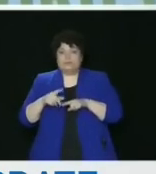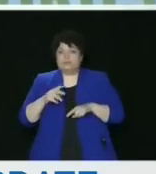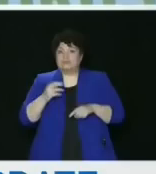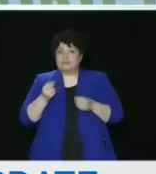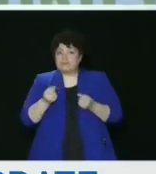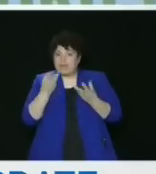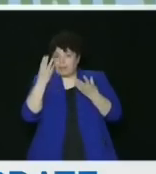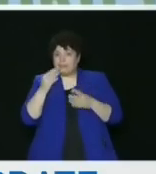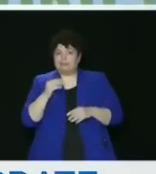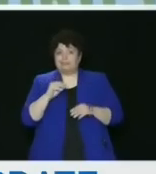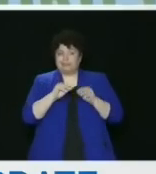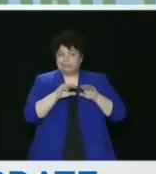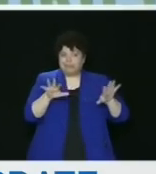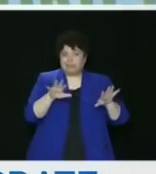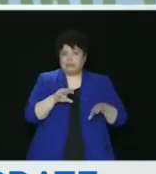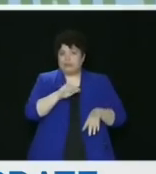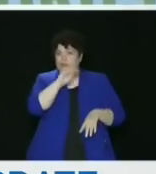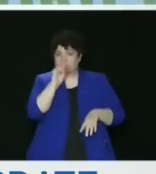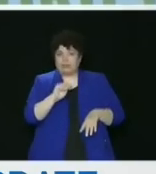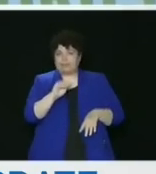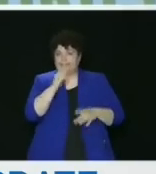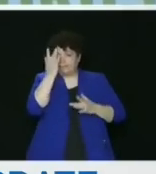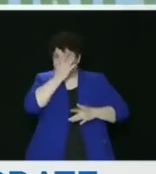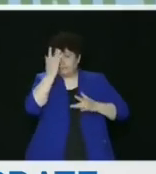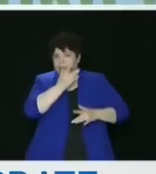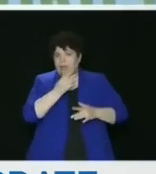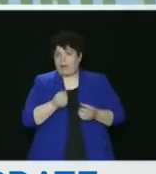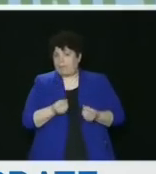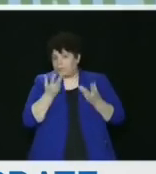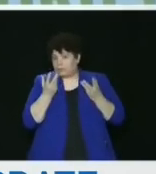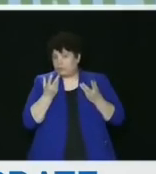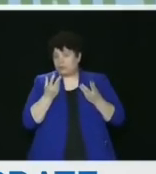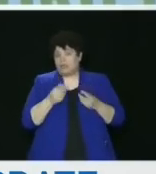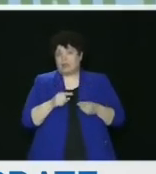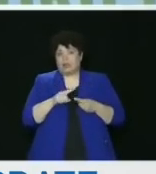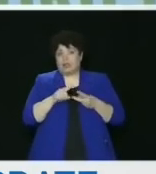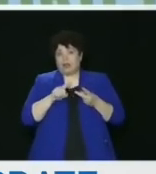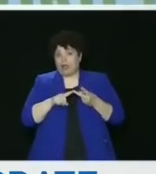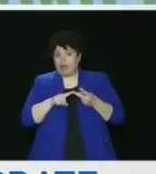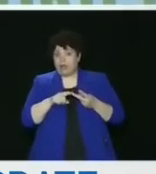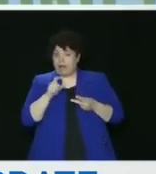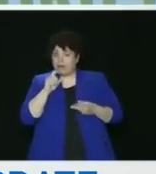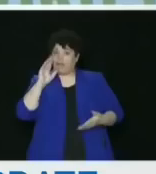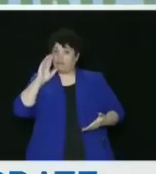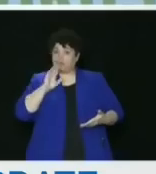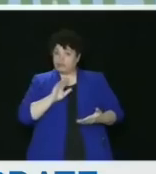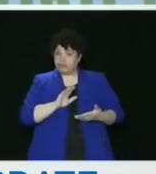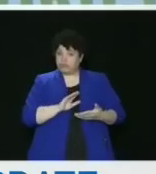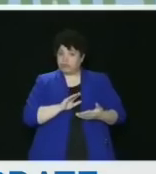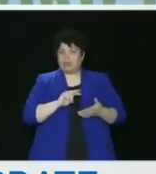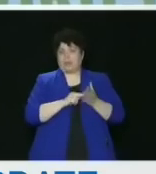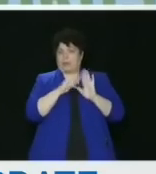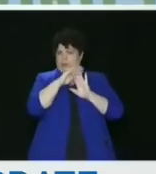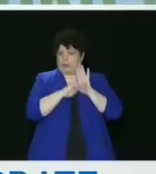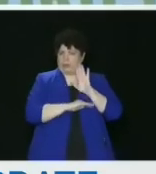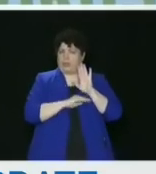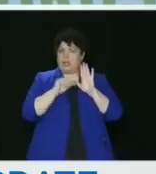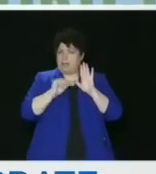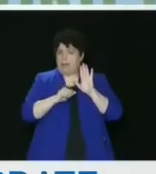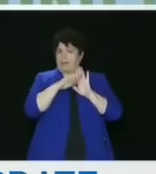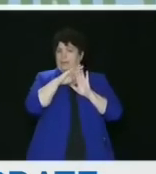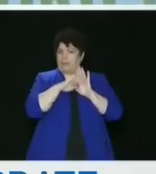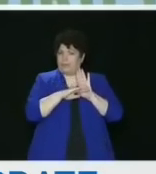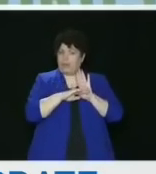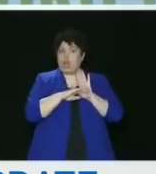the rate of infection, and then there'd be that relaxing of the measures, which will have